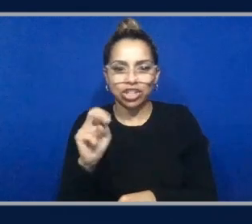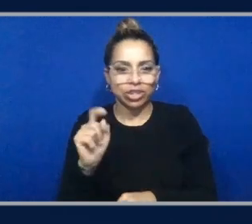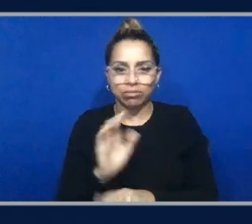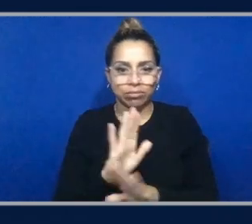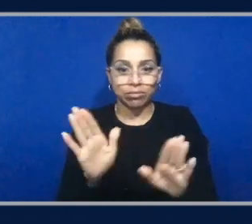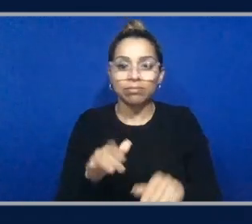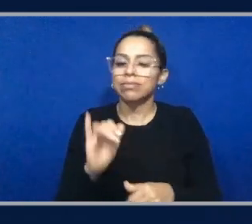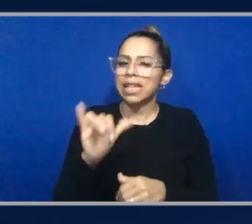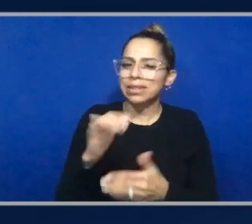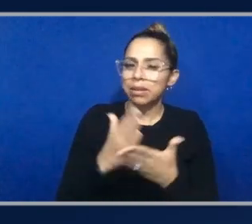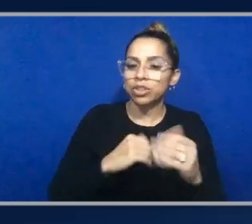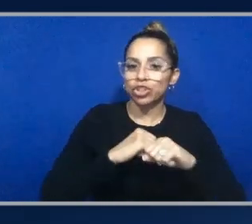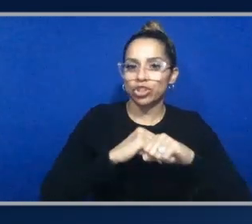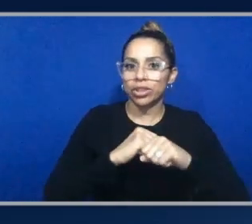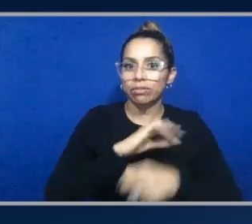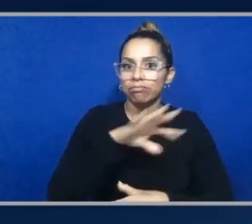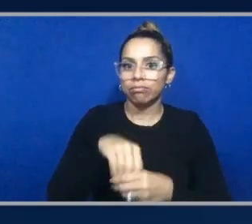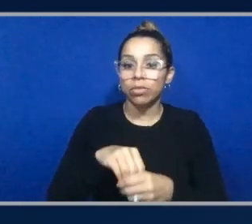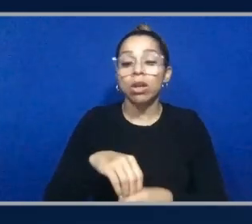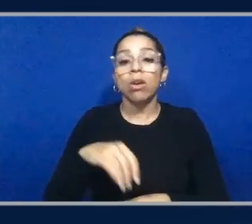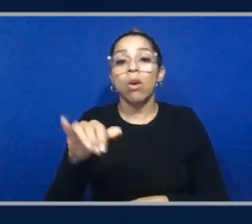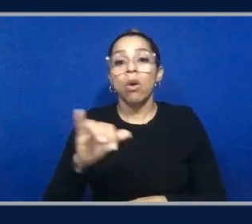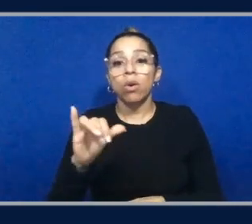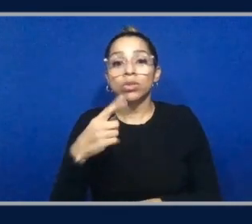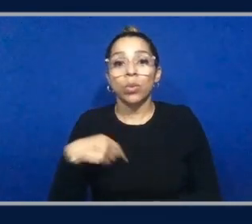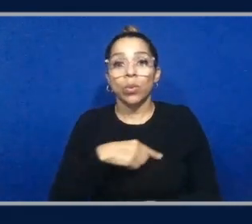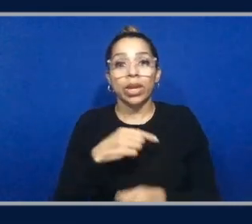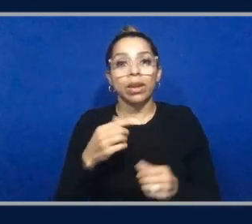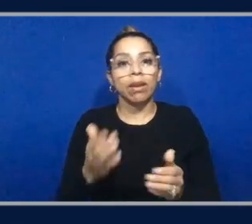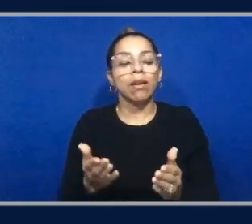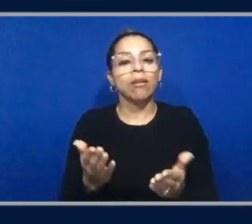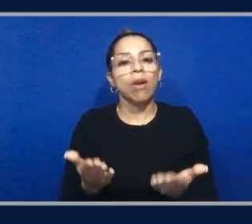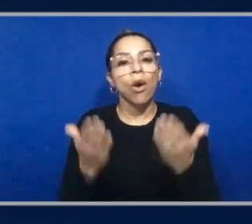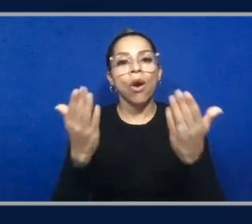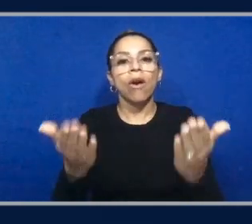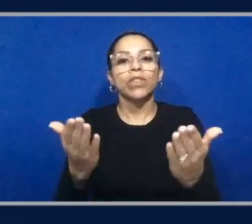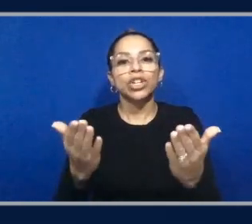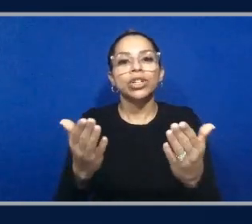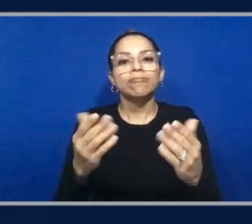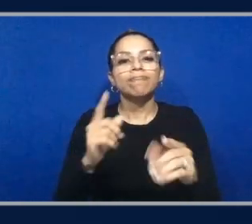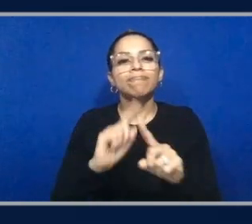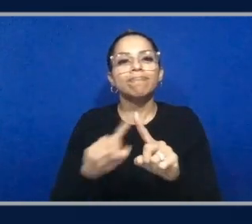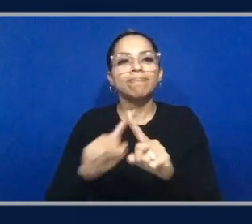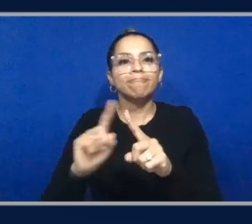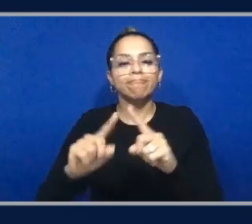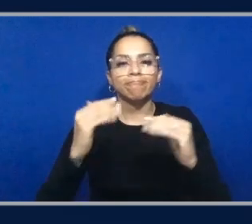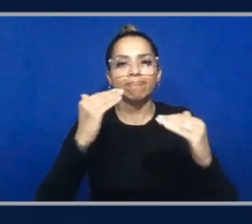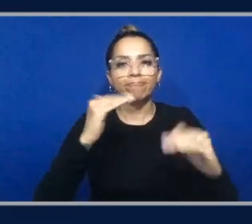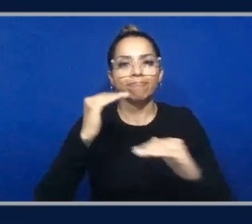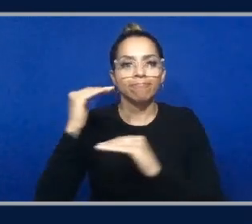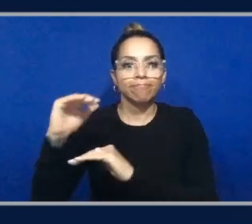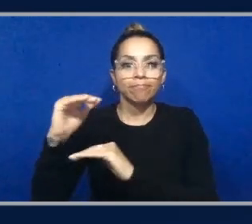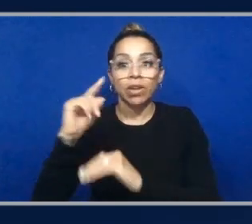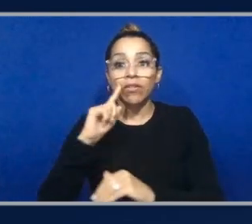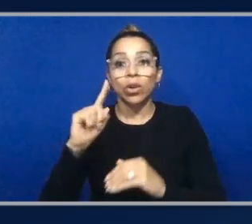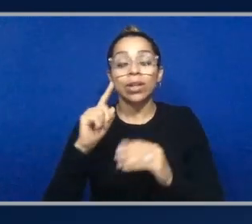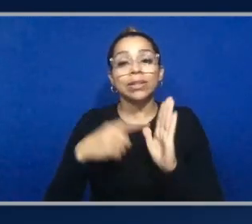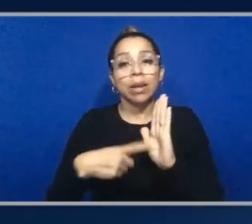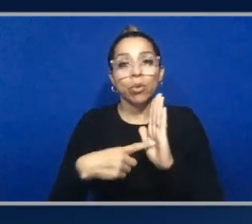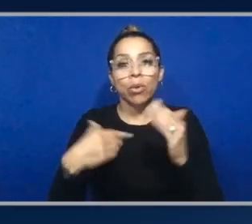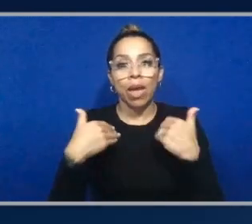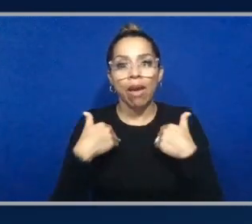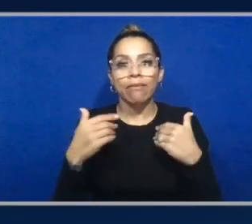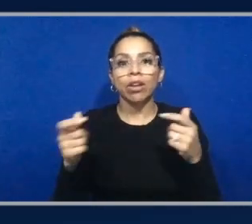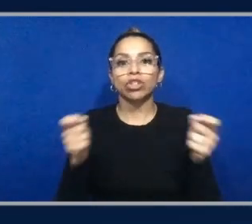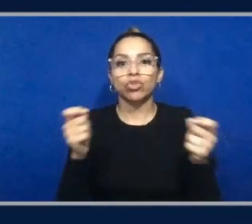offers administrative controls and guardrails. For example, there is a toxicity control that is already built in, but there